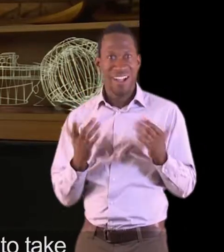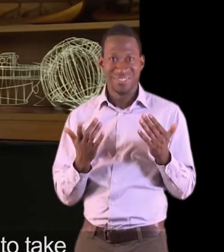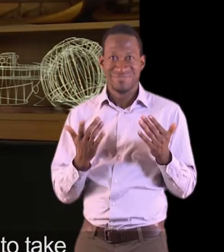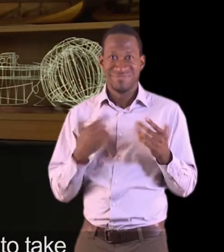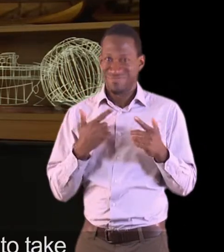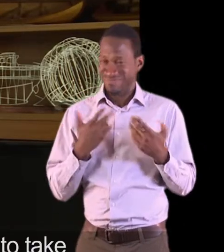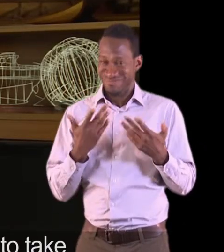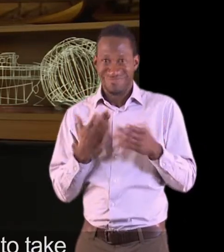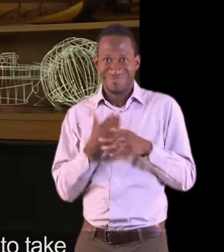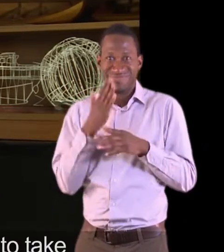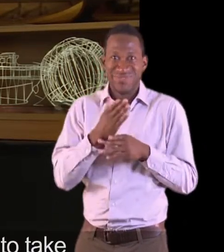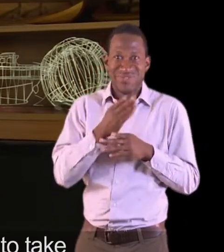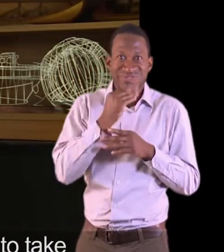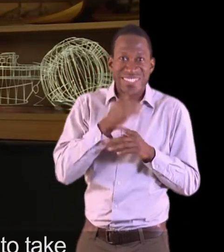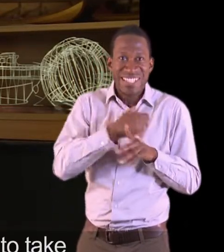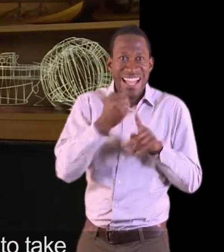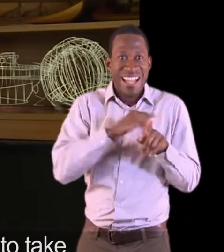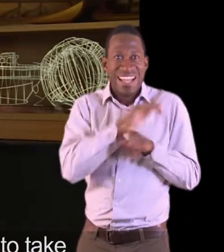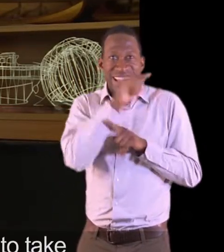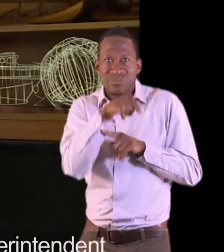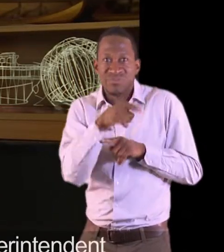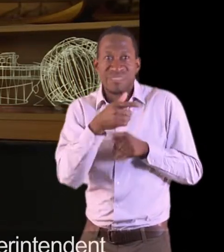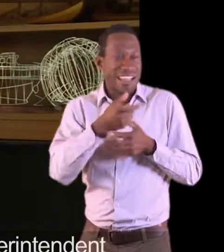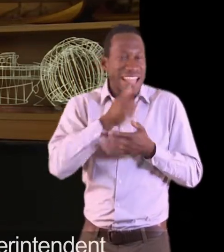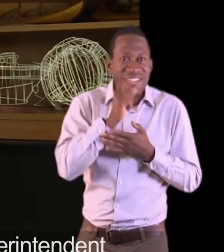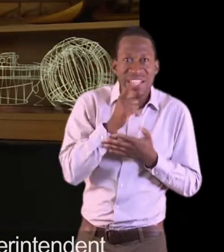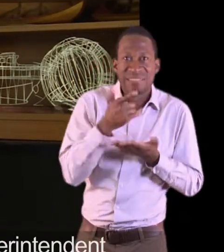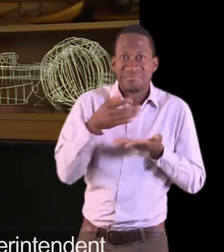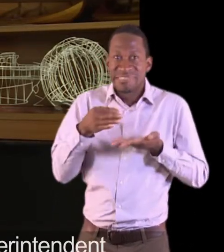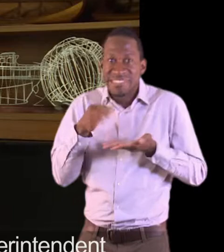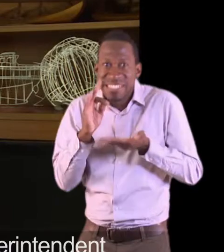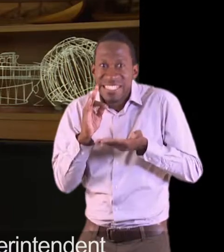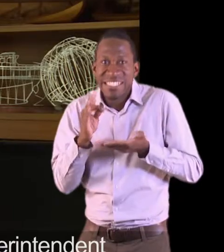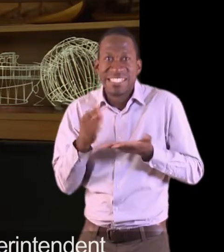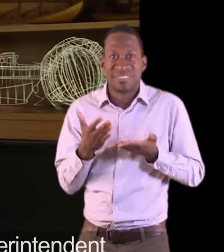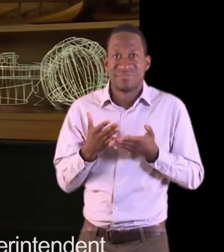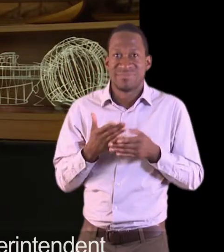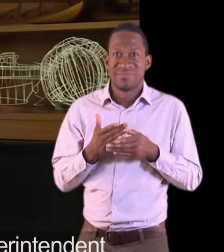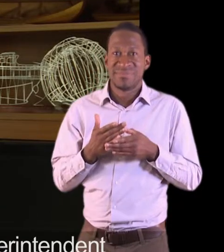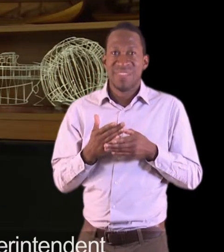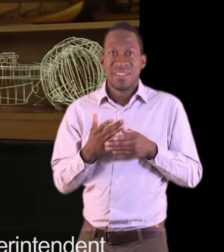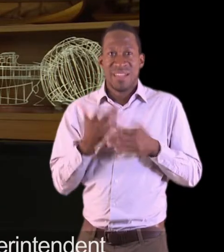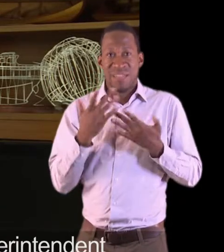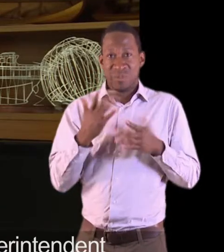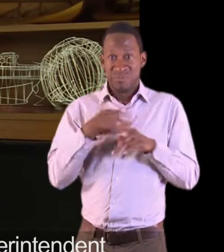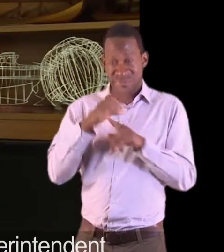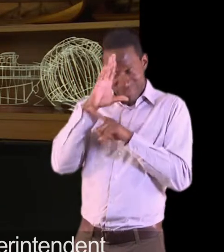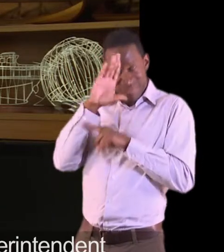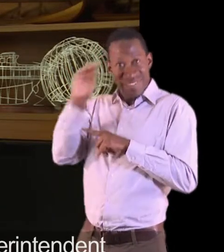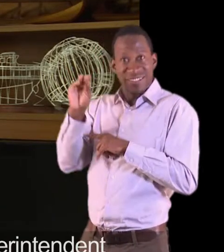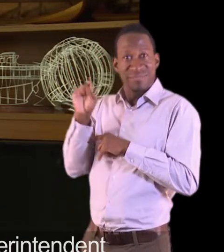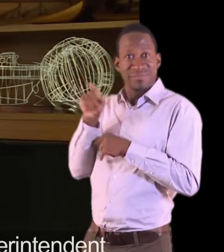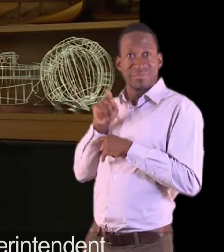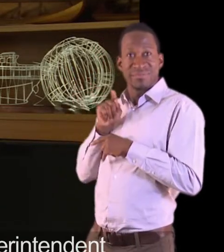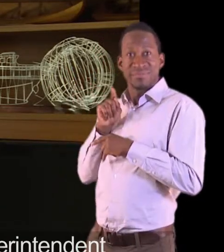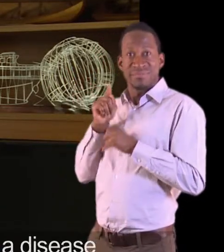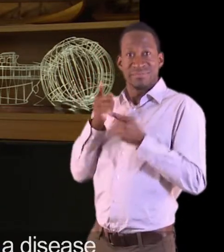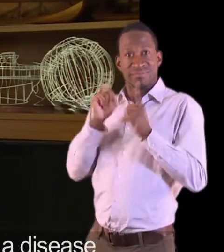in for a cafe for a cup of tea, but you had to tell the superintendent which cafe you were going